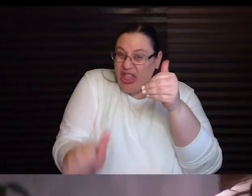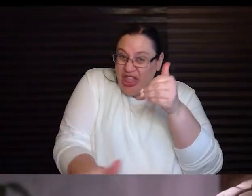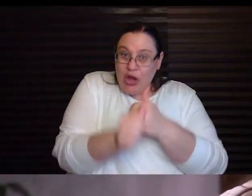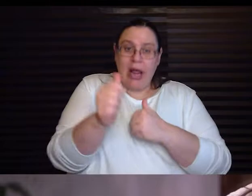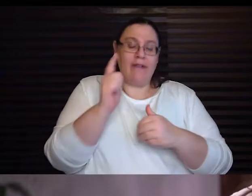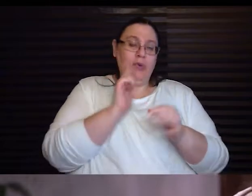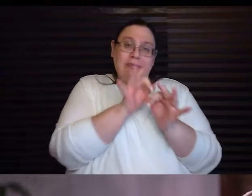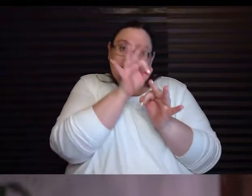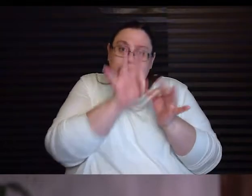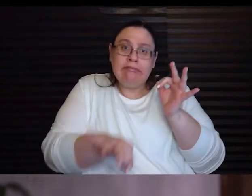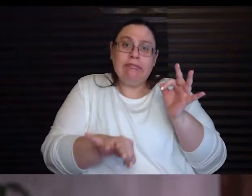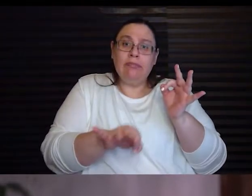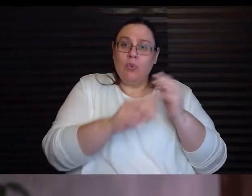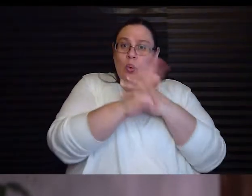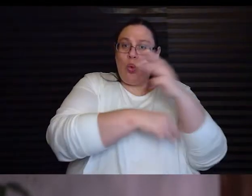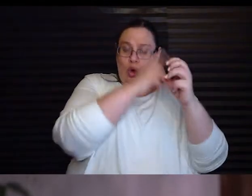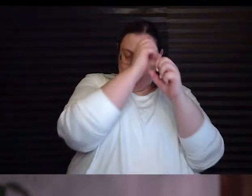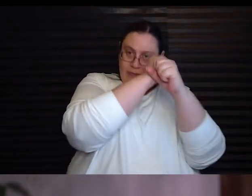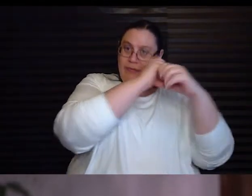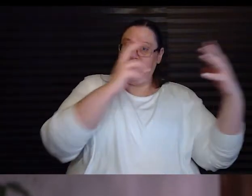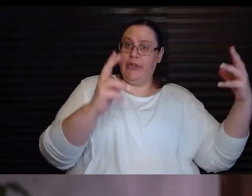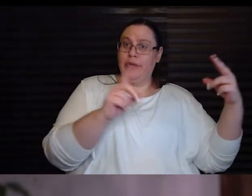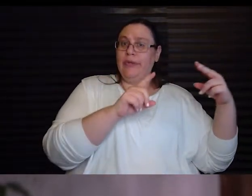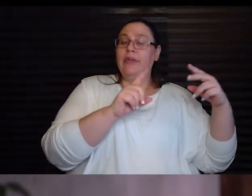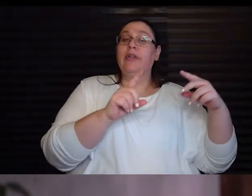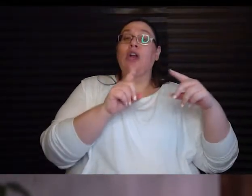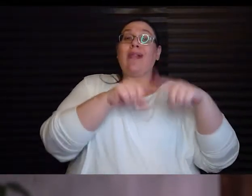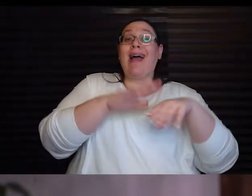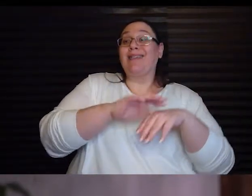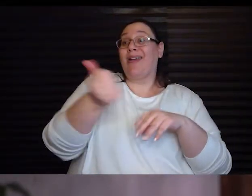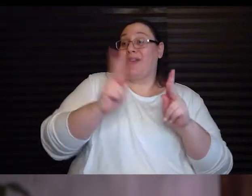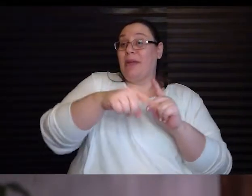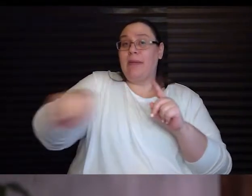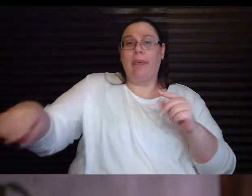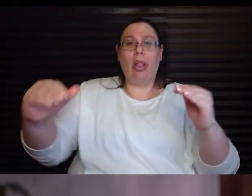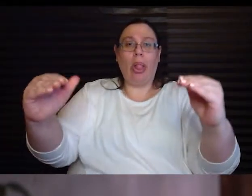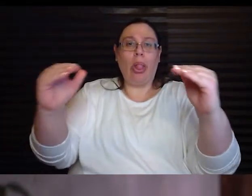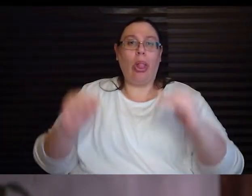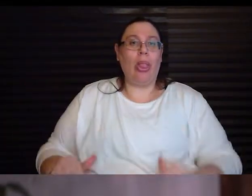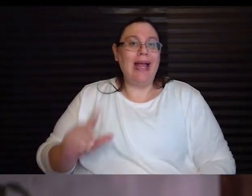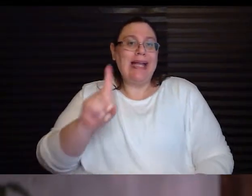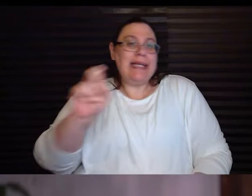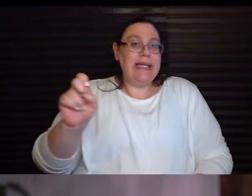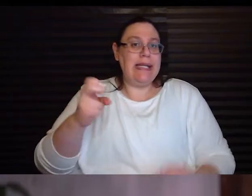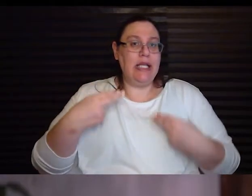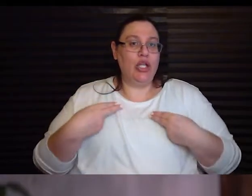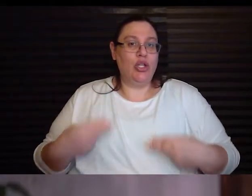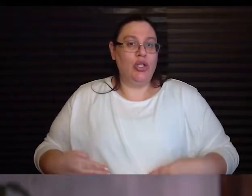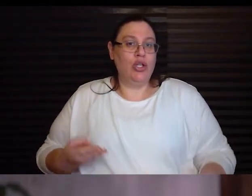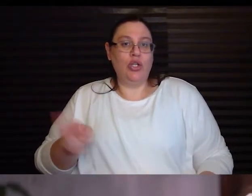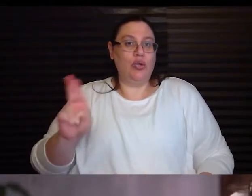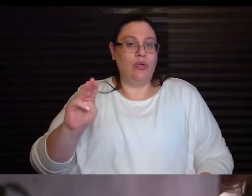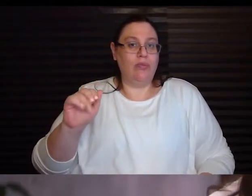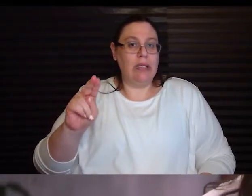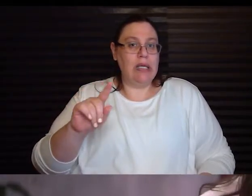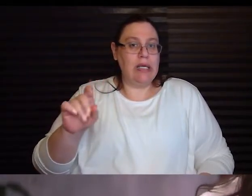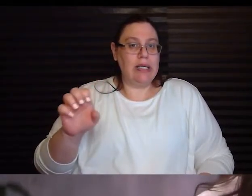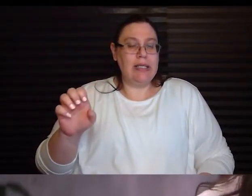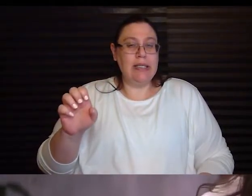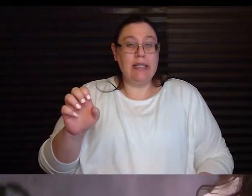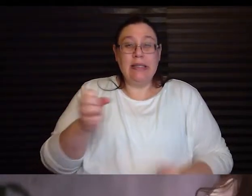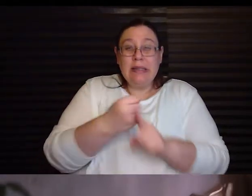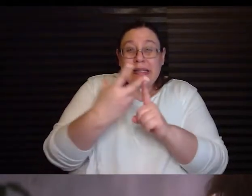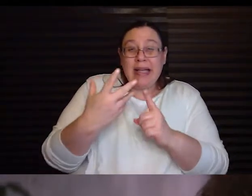to the simplicity of a worldview that relies on the dehumanization of the other. Expansive,